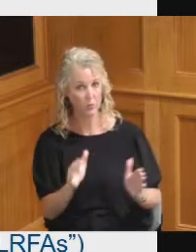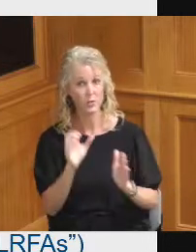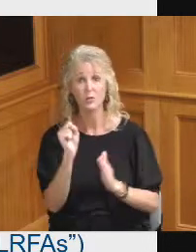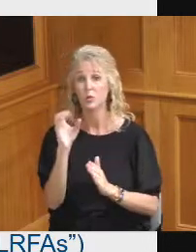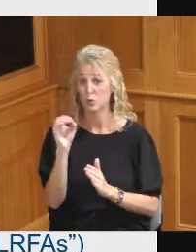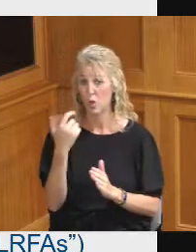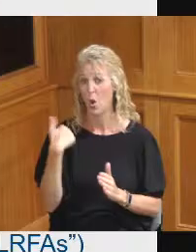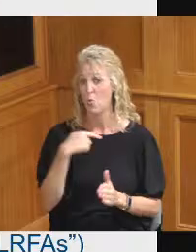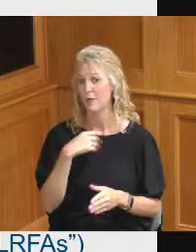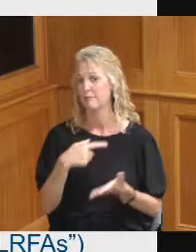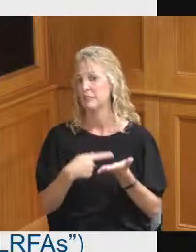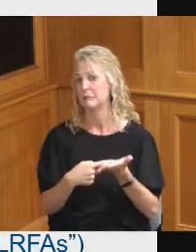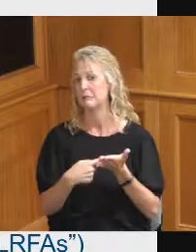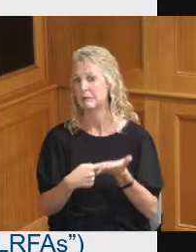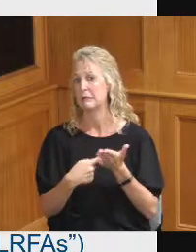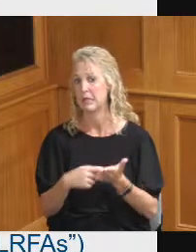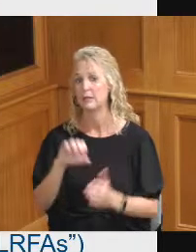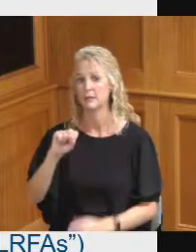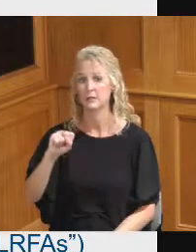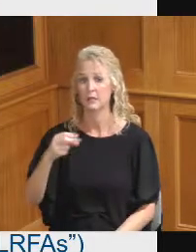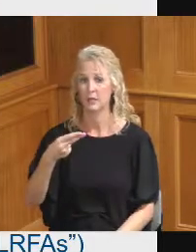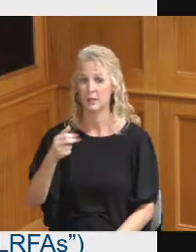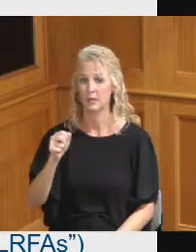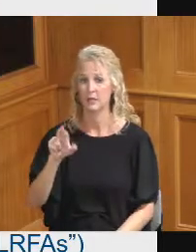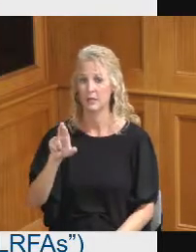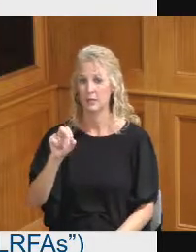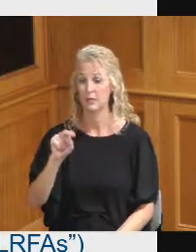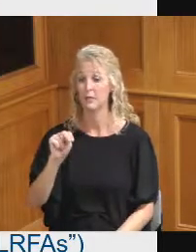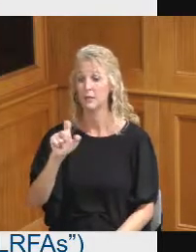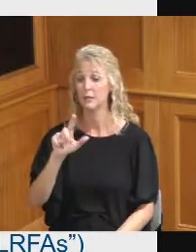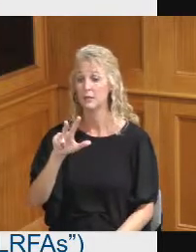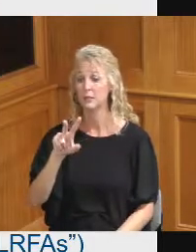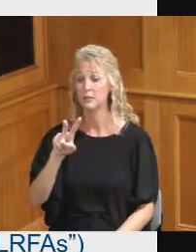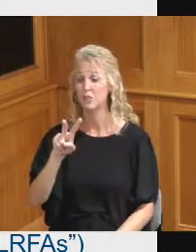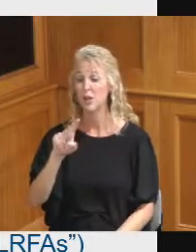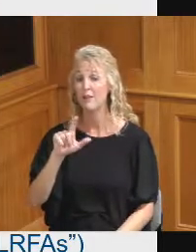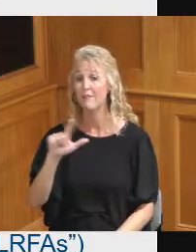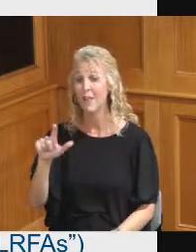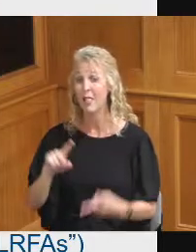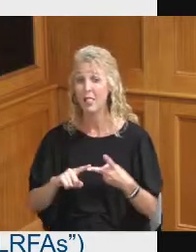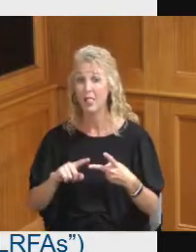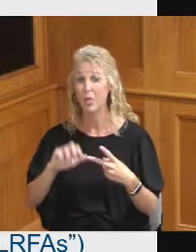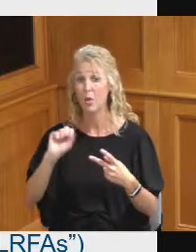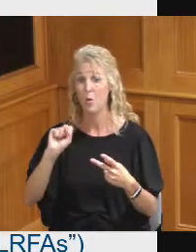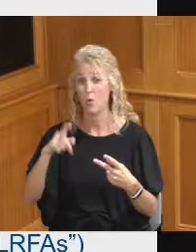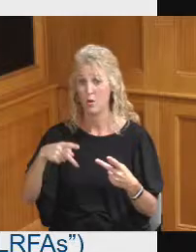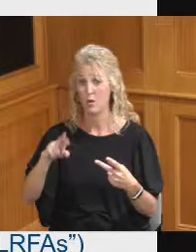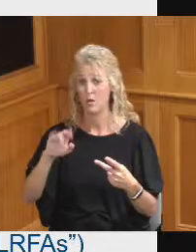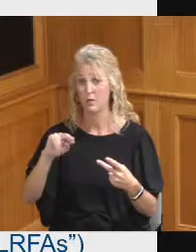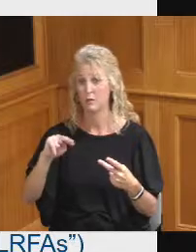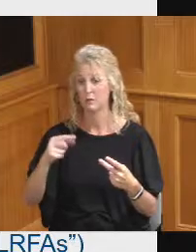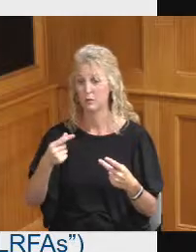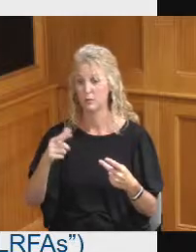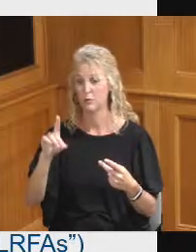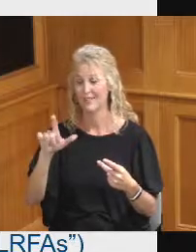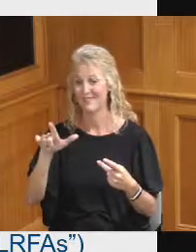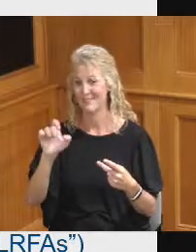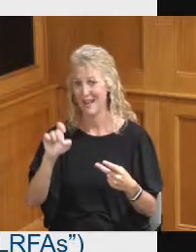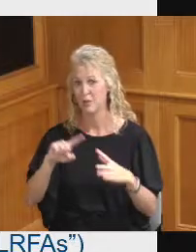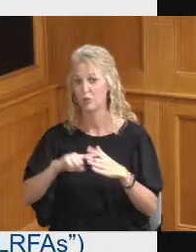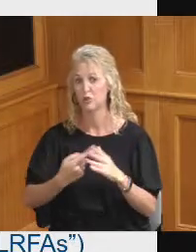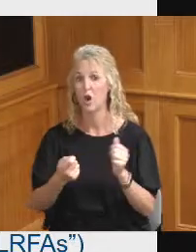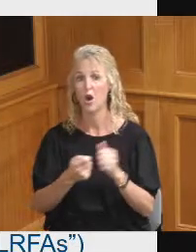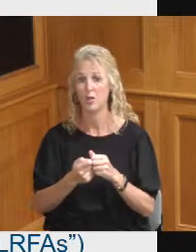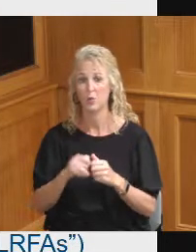for pilots, City of Sharonville and City of Springdale about entering into an IGA, an